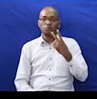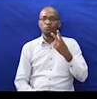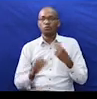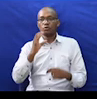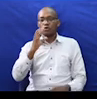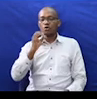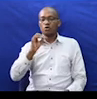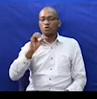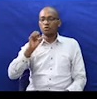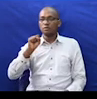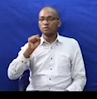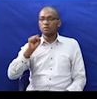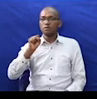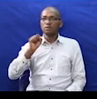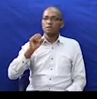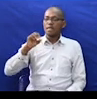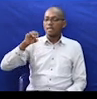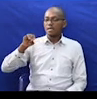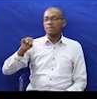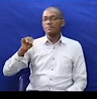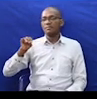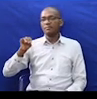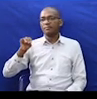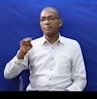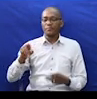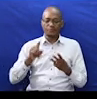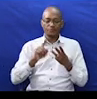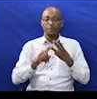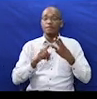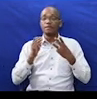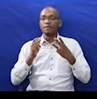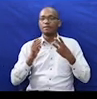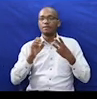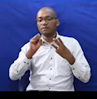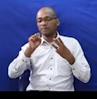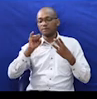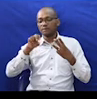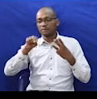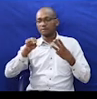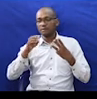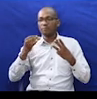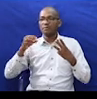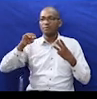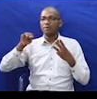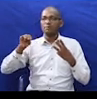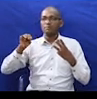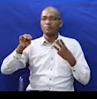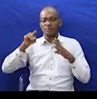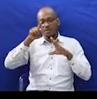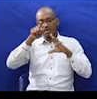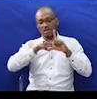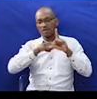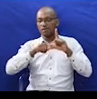the angle M. Number 3, sine of angle M. And the number 4, additional